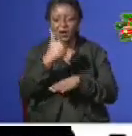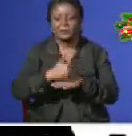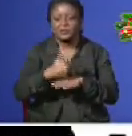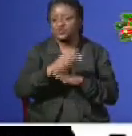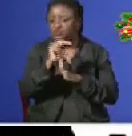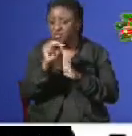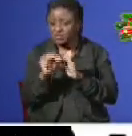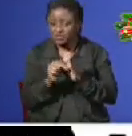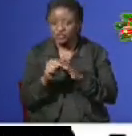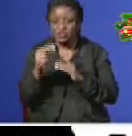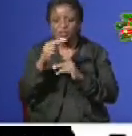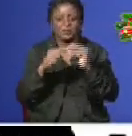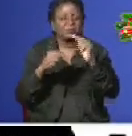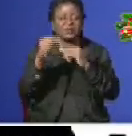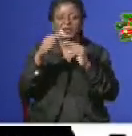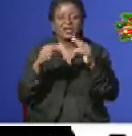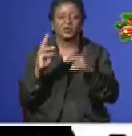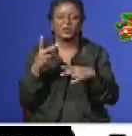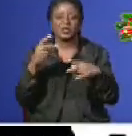lost